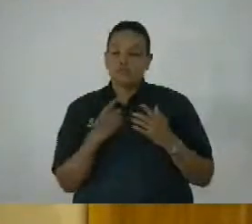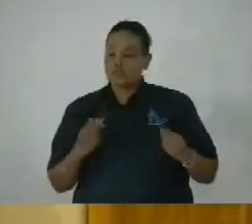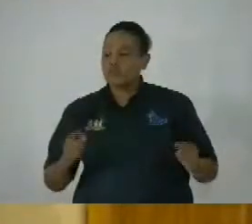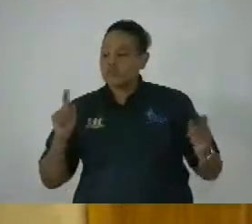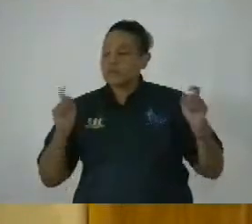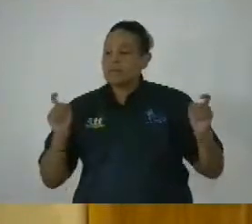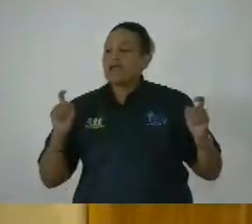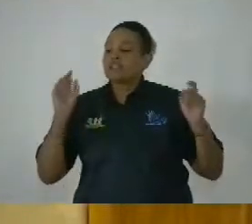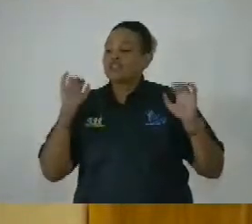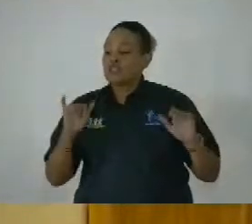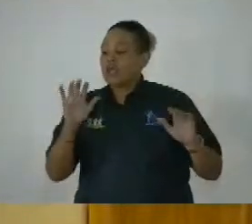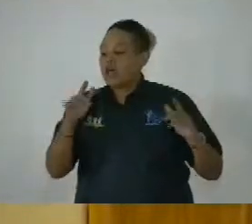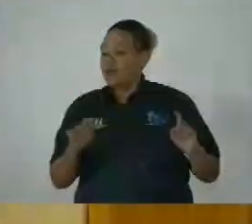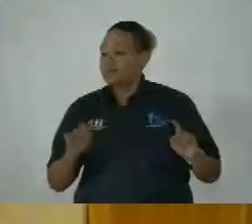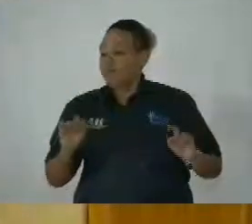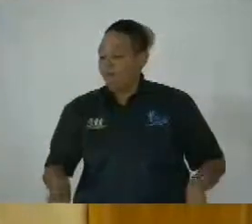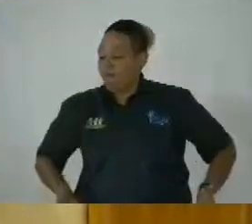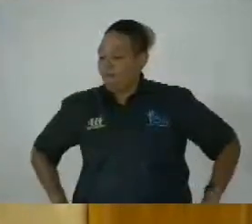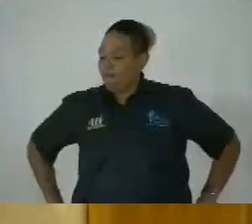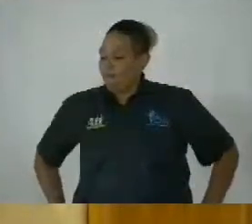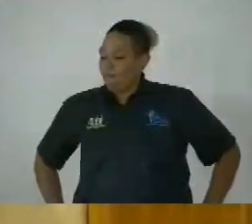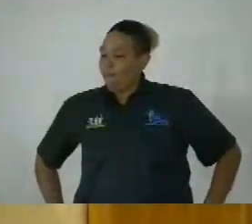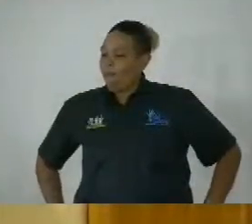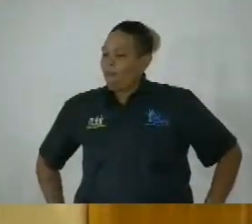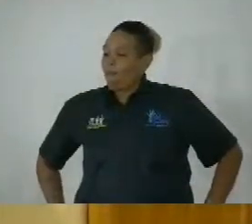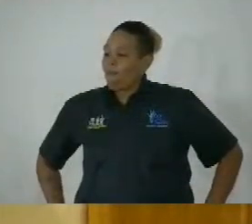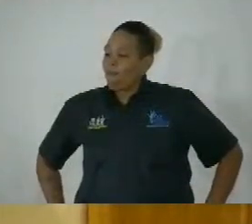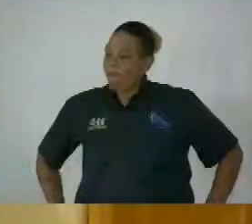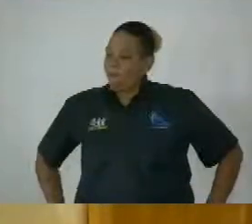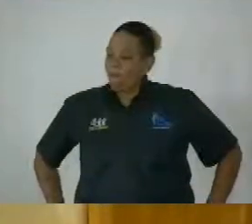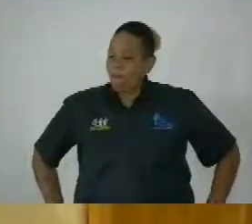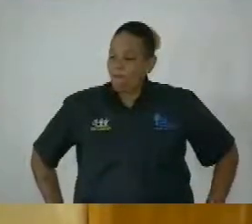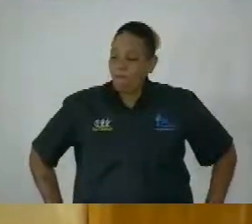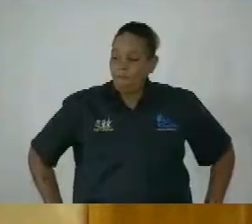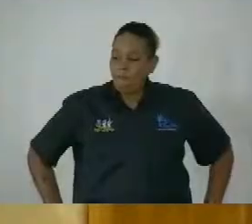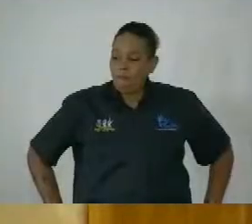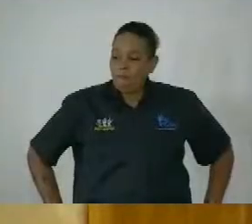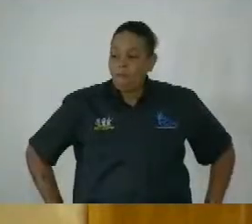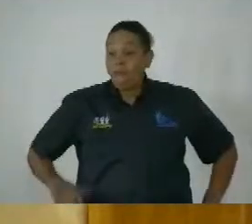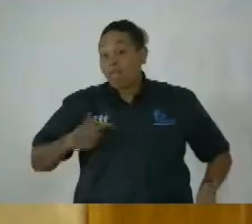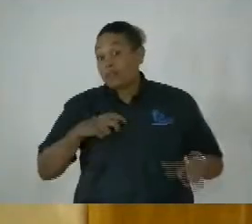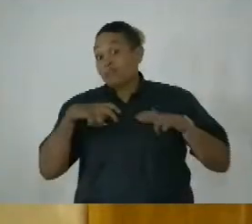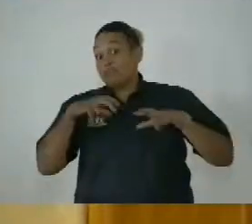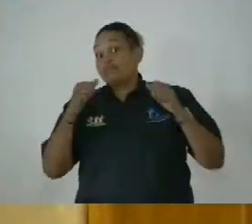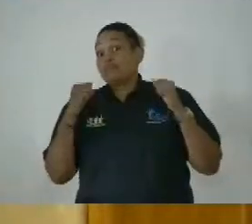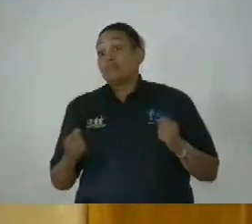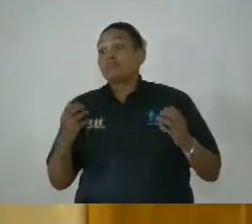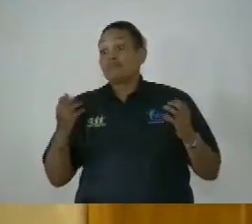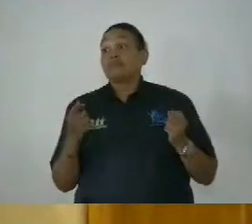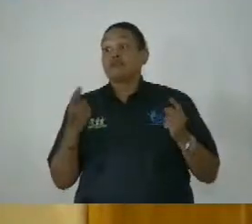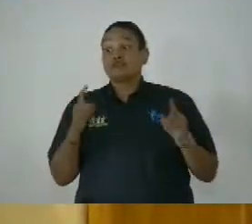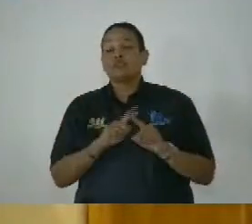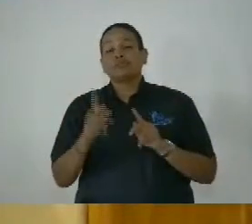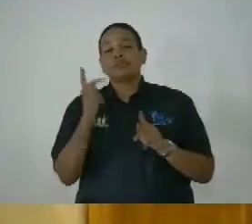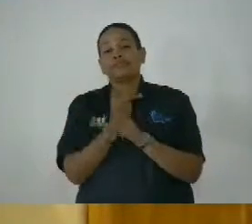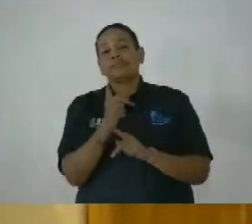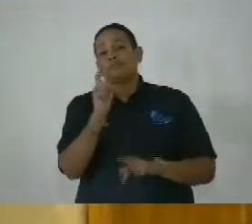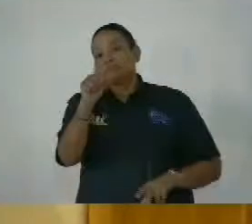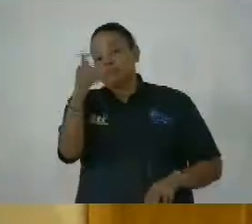manage the assets. We have invested heavily. We are getting results, but we must maintain it.